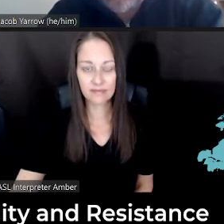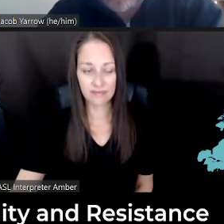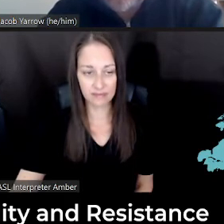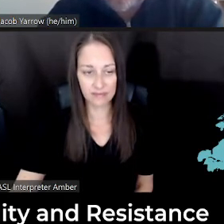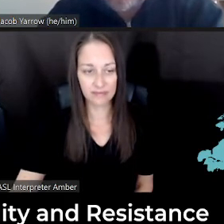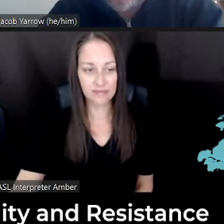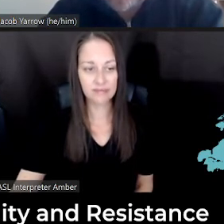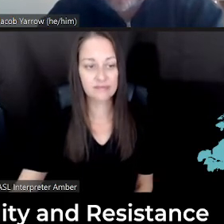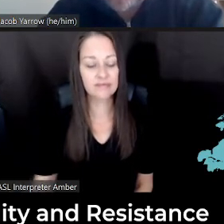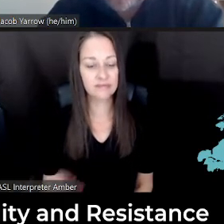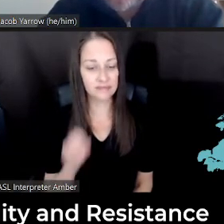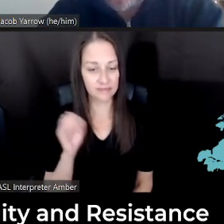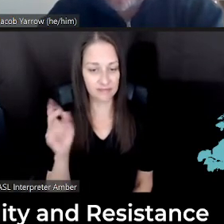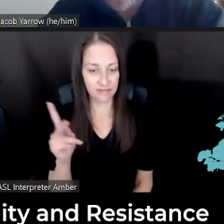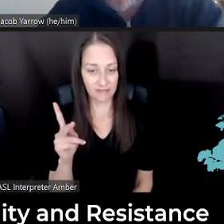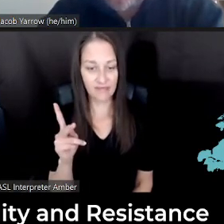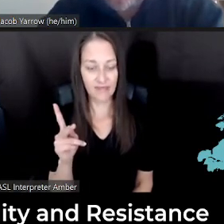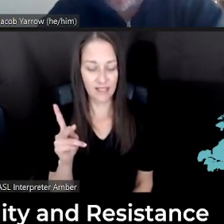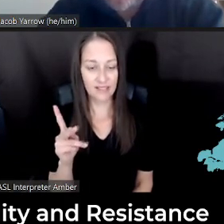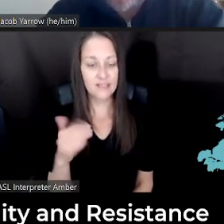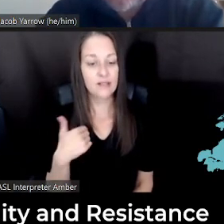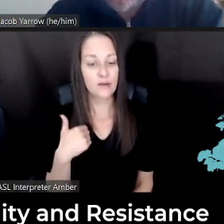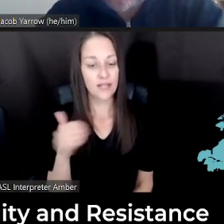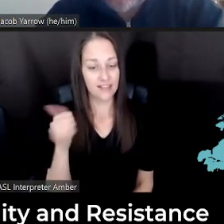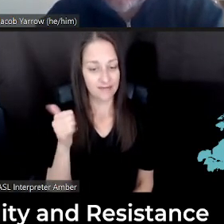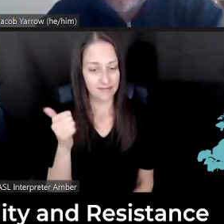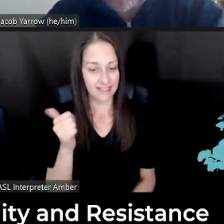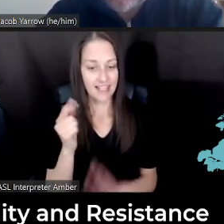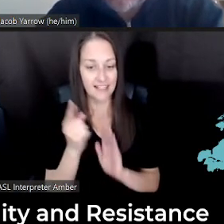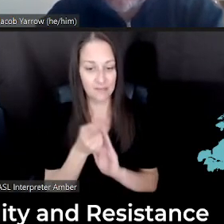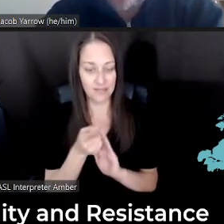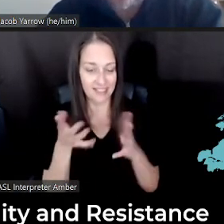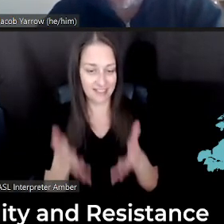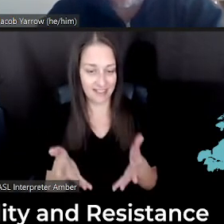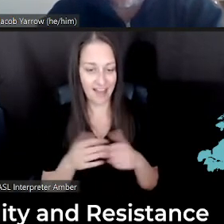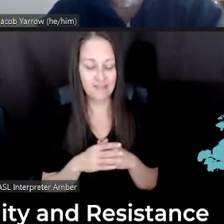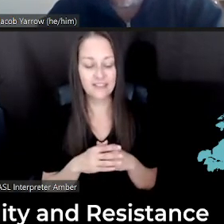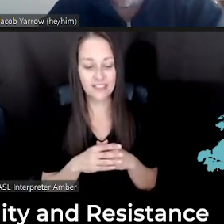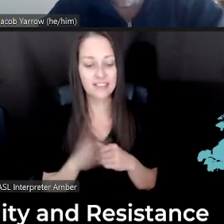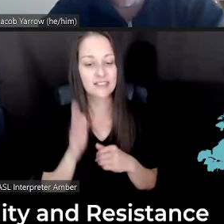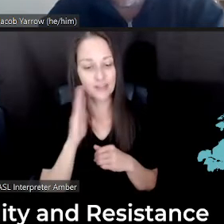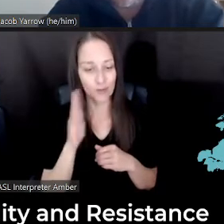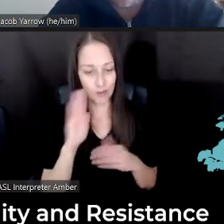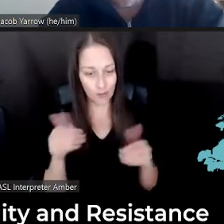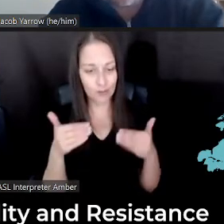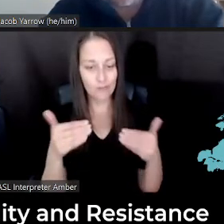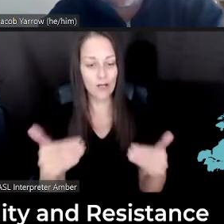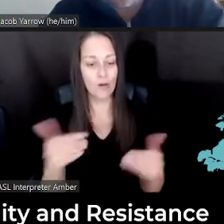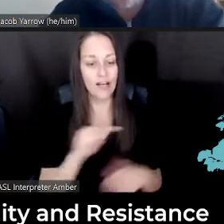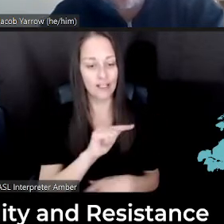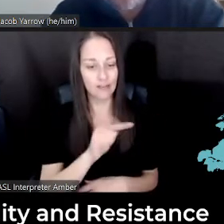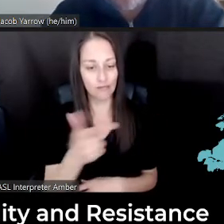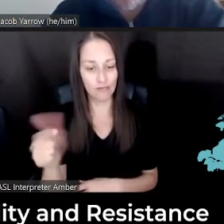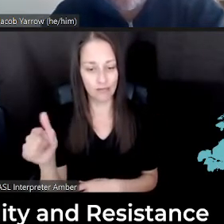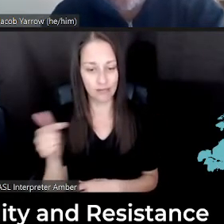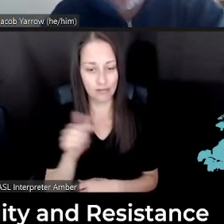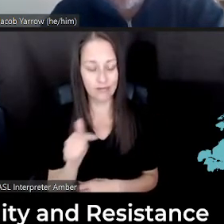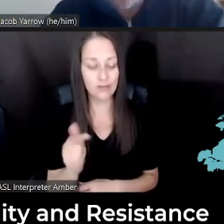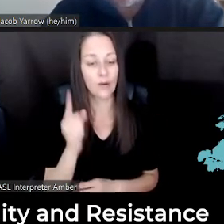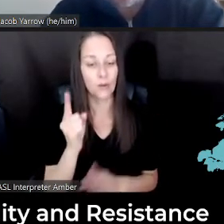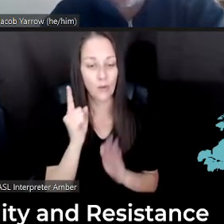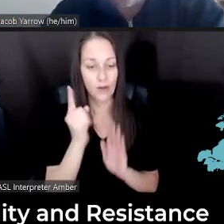Okay, we have about 10 minutes left, so I'm going to get us started so we have time for every person to go. We'll have a minute per